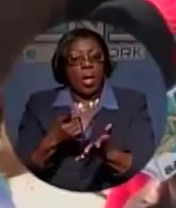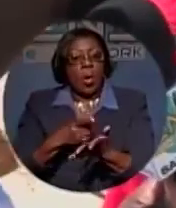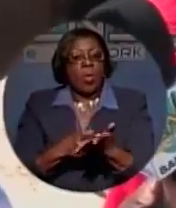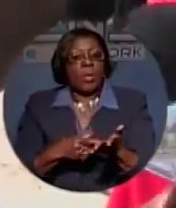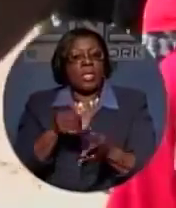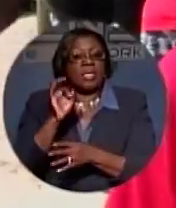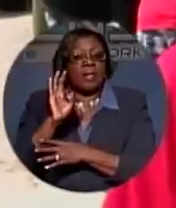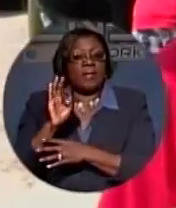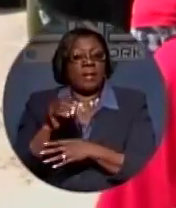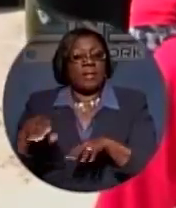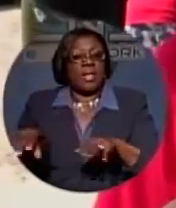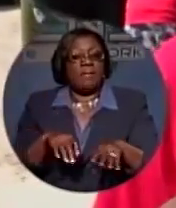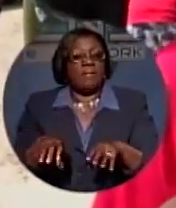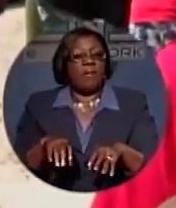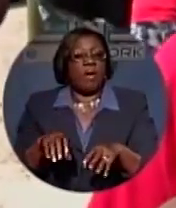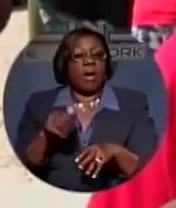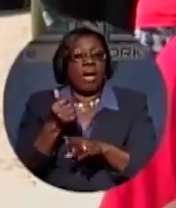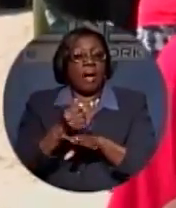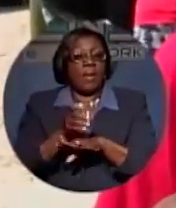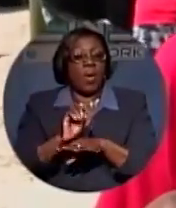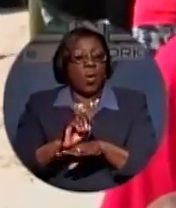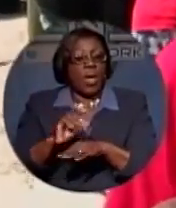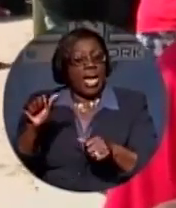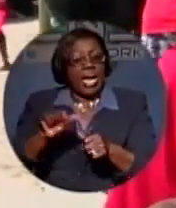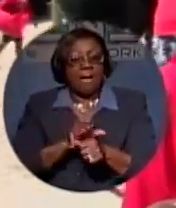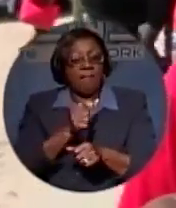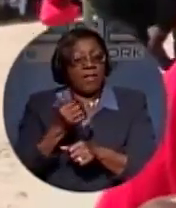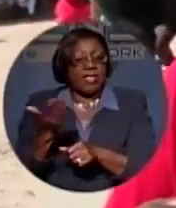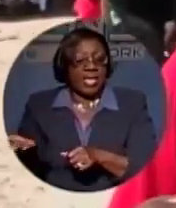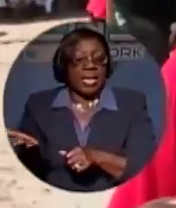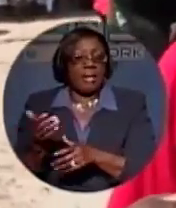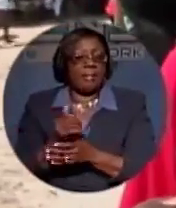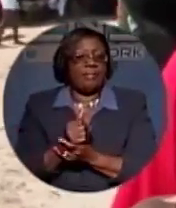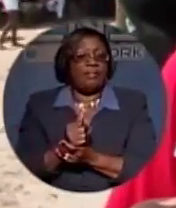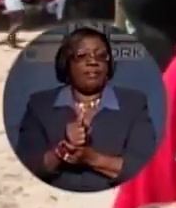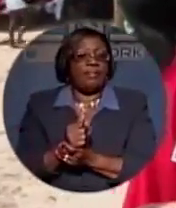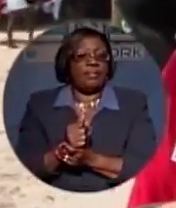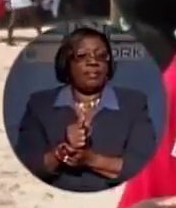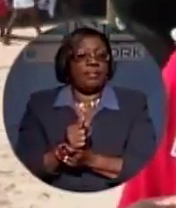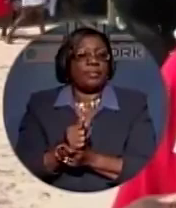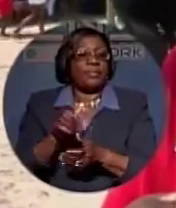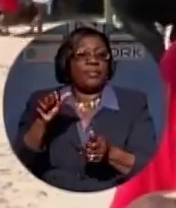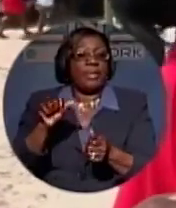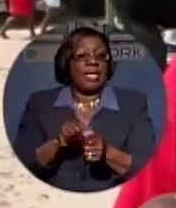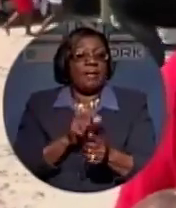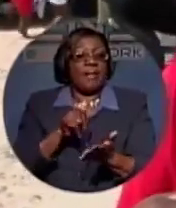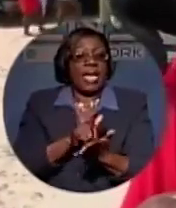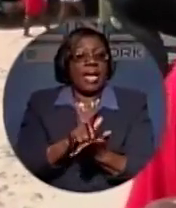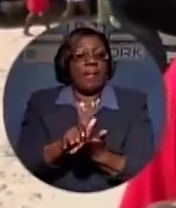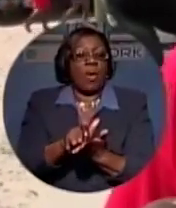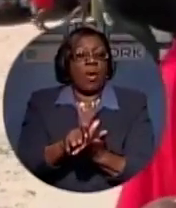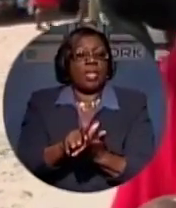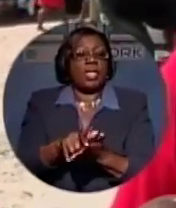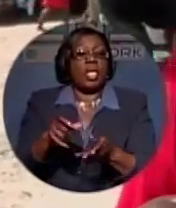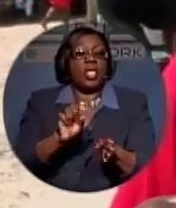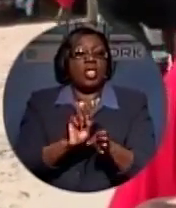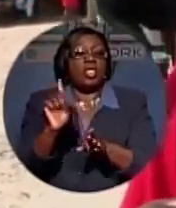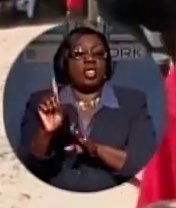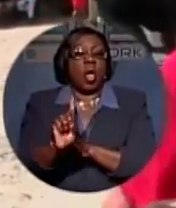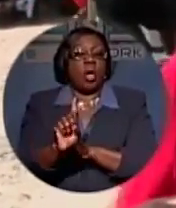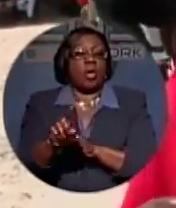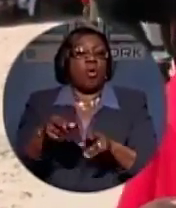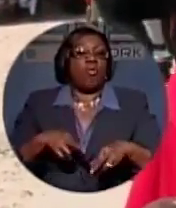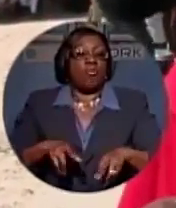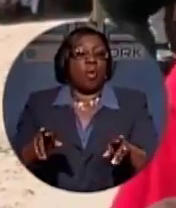done in your opinion for Abaco? Everything. Everything. Airport, dock,